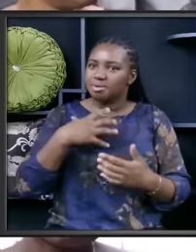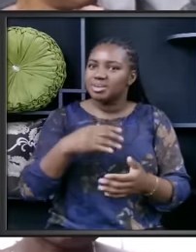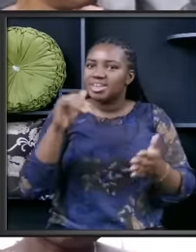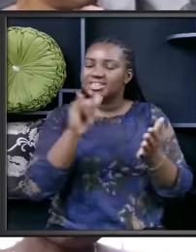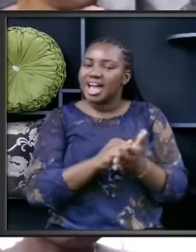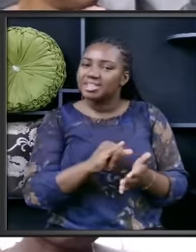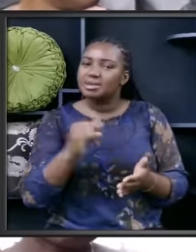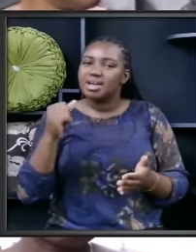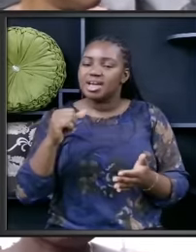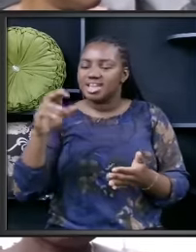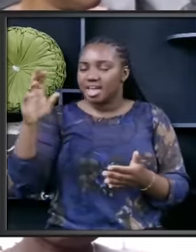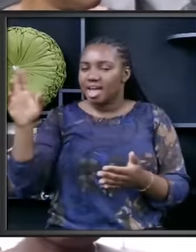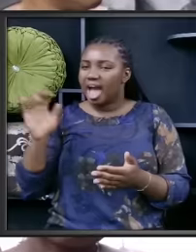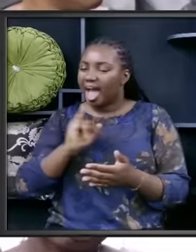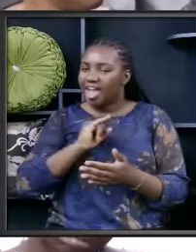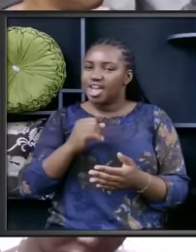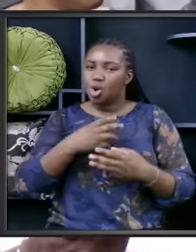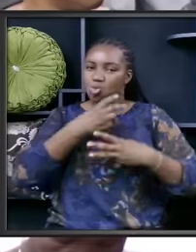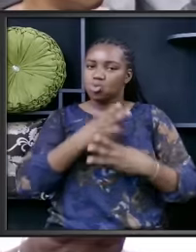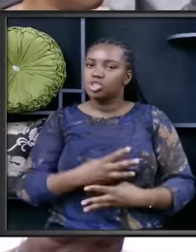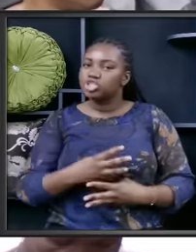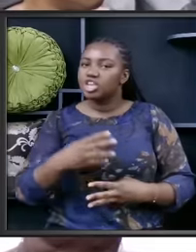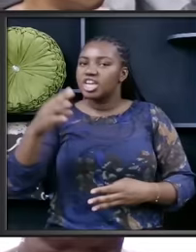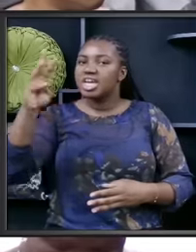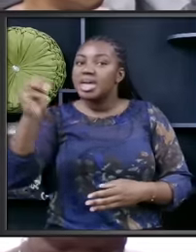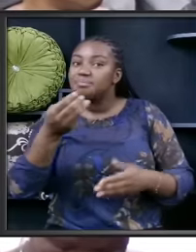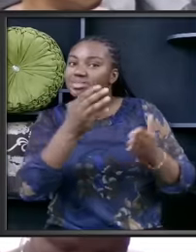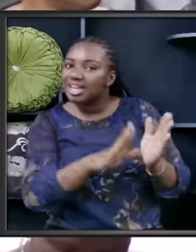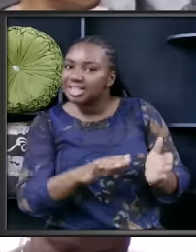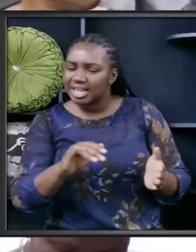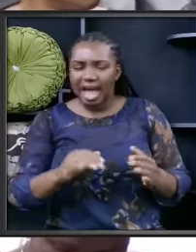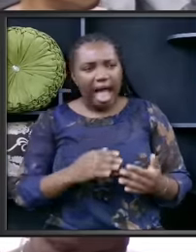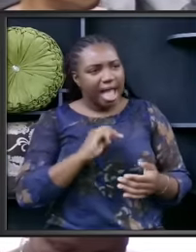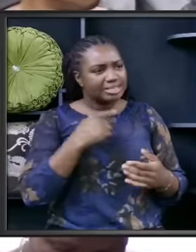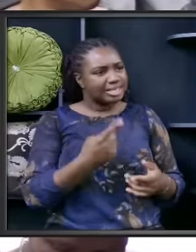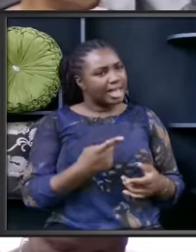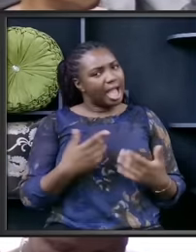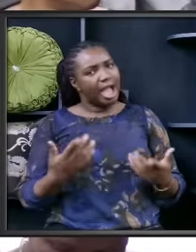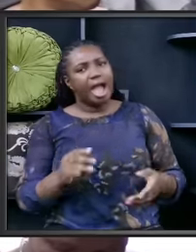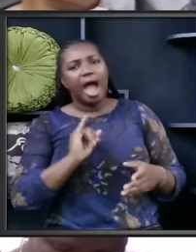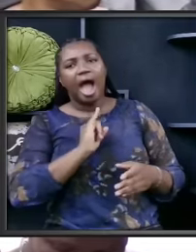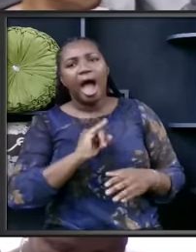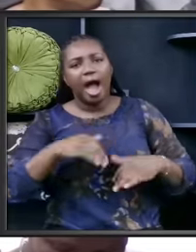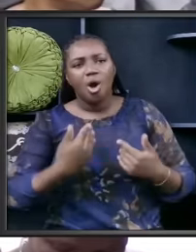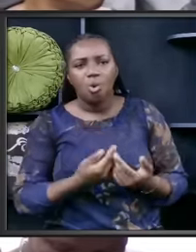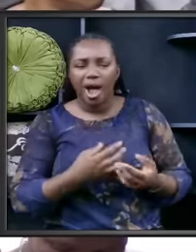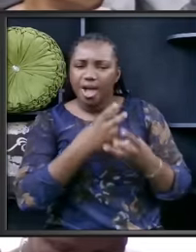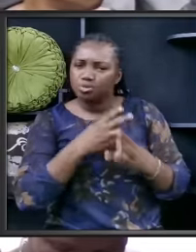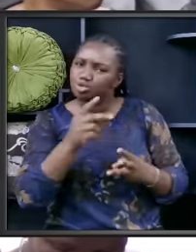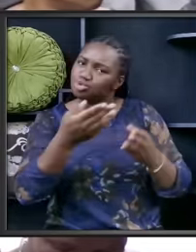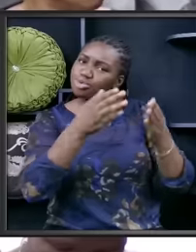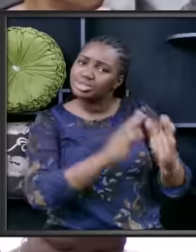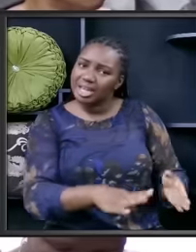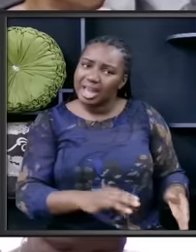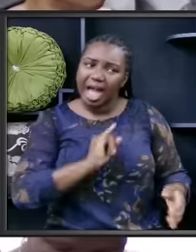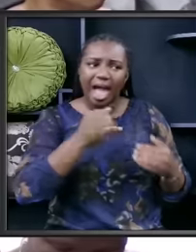die. So I say, I wish you that I have how many, 5 children, 3 boys, 2 girls with you. I go come wish you,